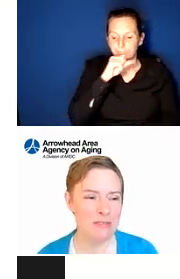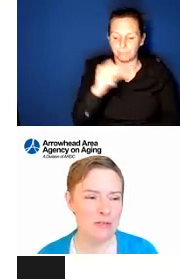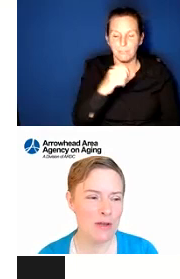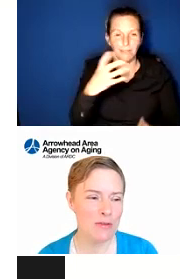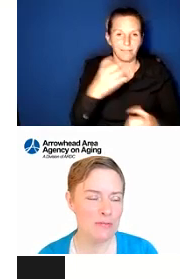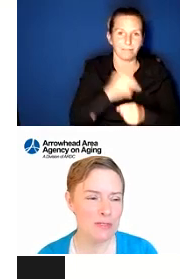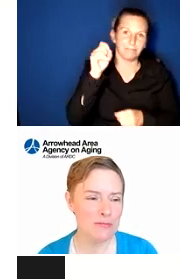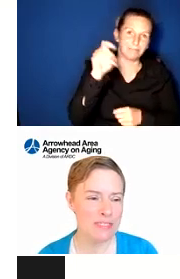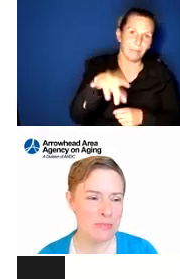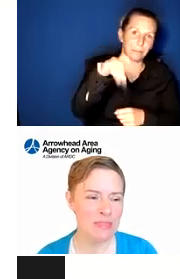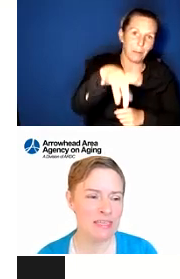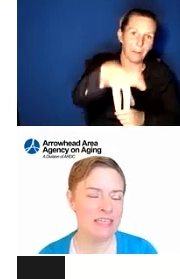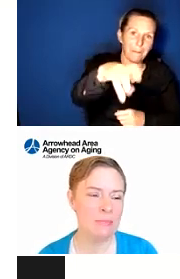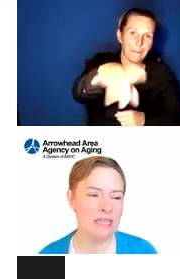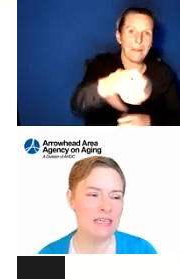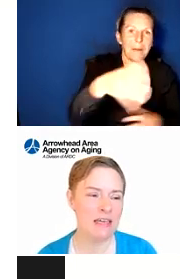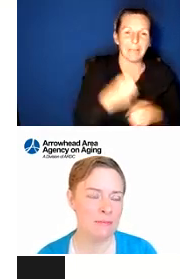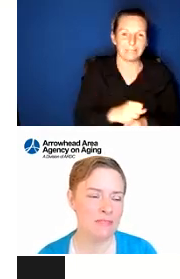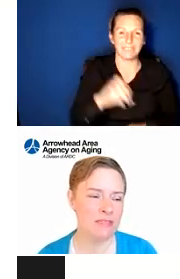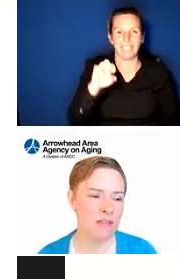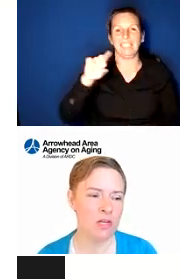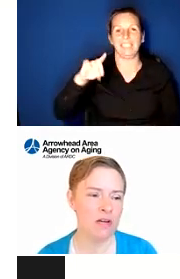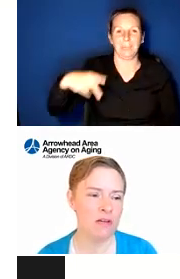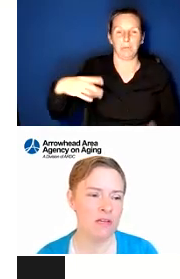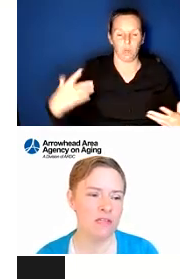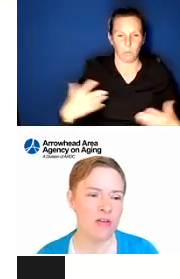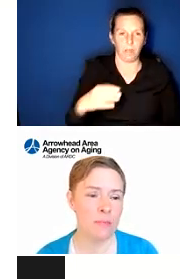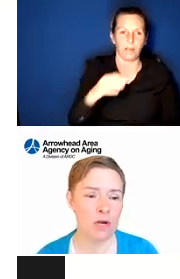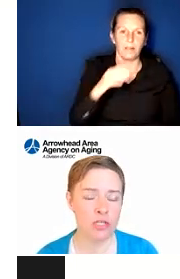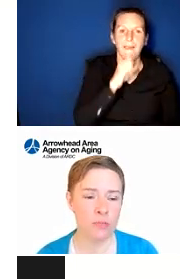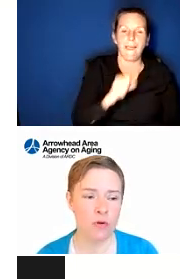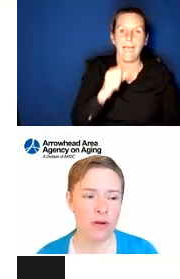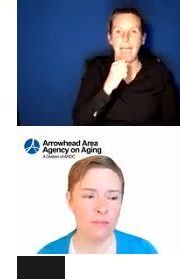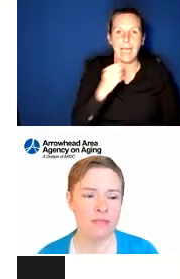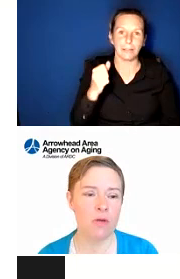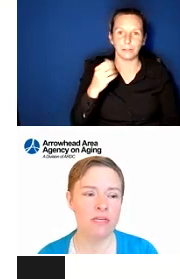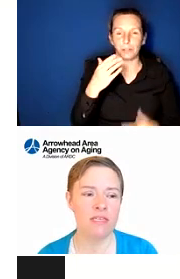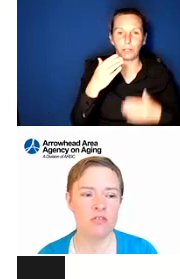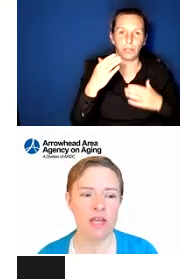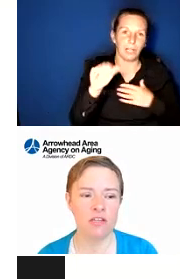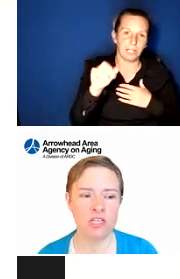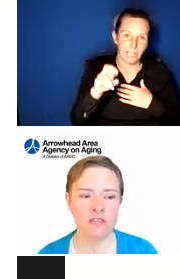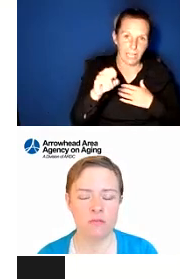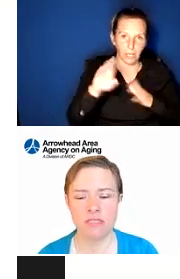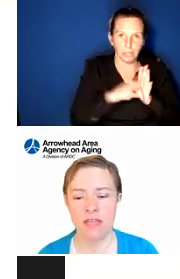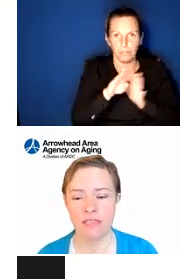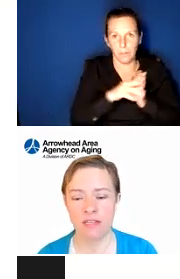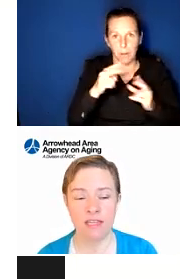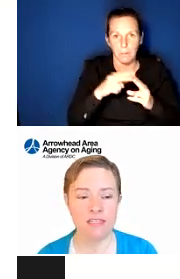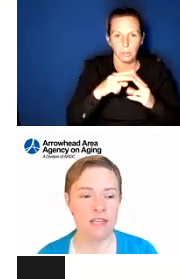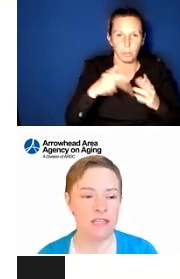in health and human services, but the EDP, Elder Care Development Partnership Program, is a multi-state strategy that